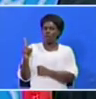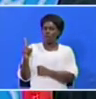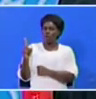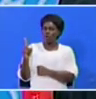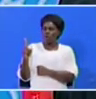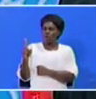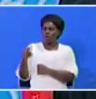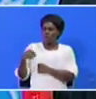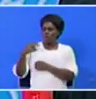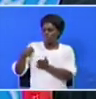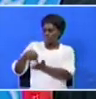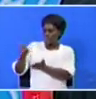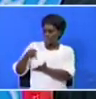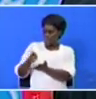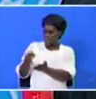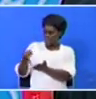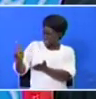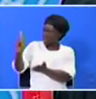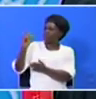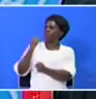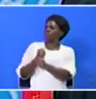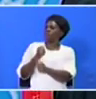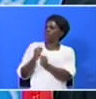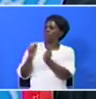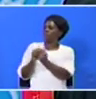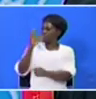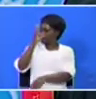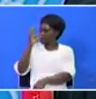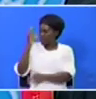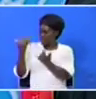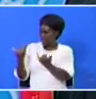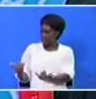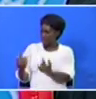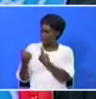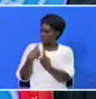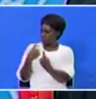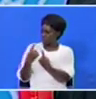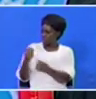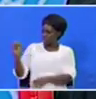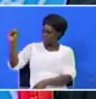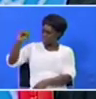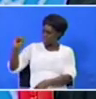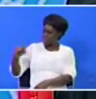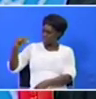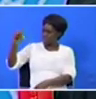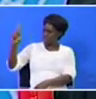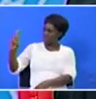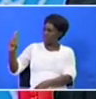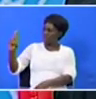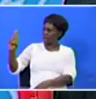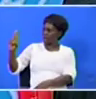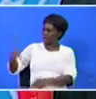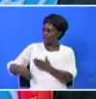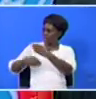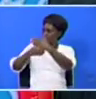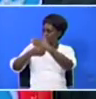the compensation. He did it himself with Kibaki. Okay. Now he's talking about SGR being loaded by